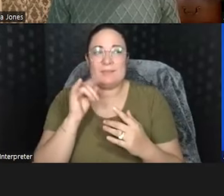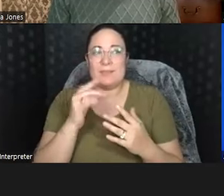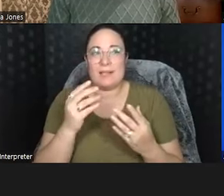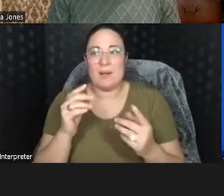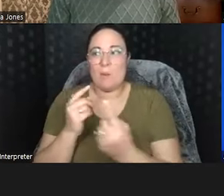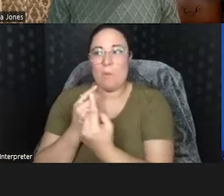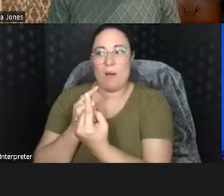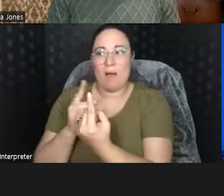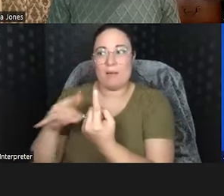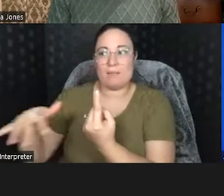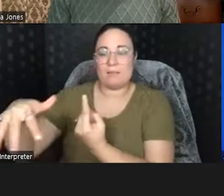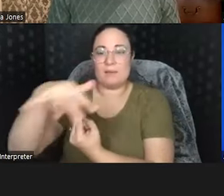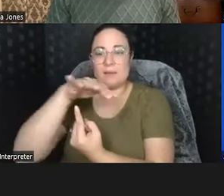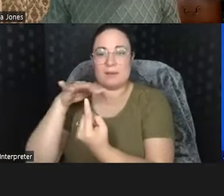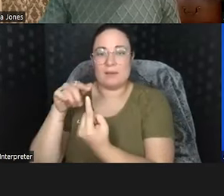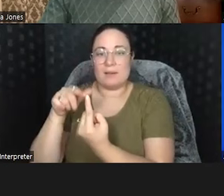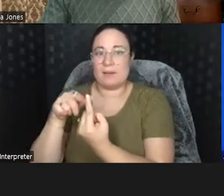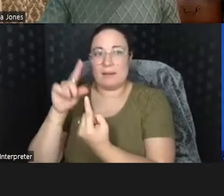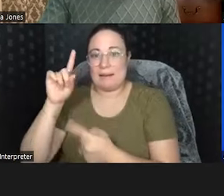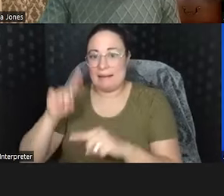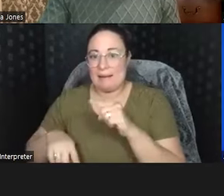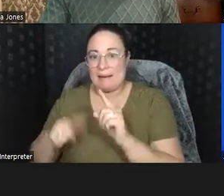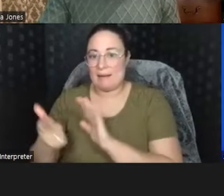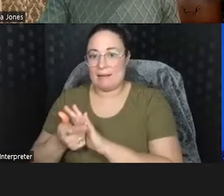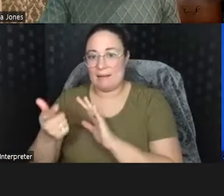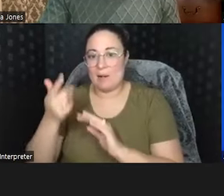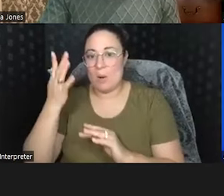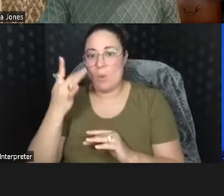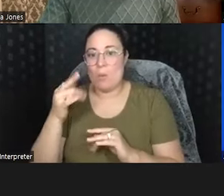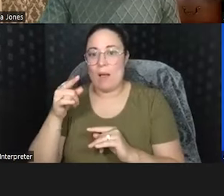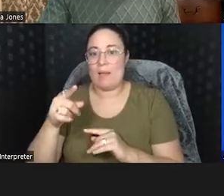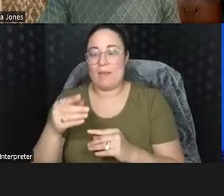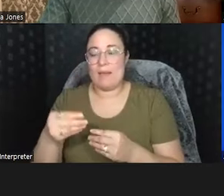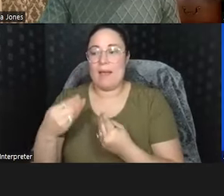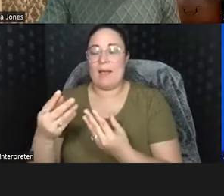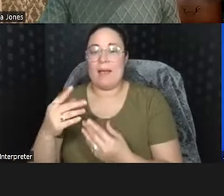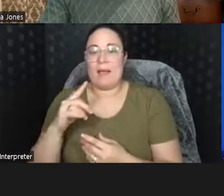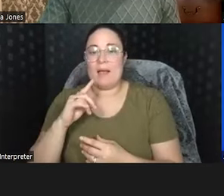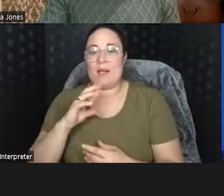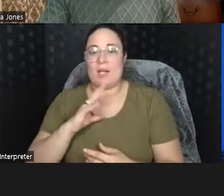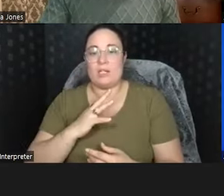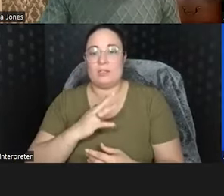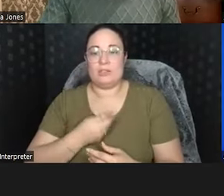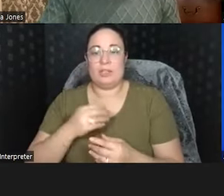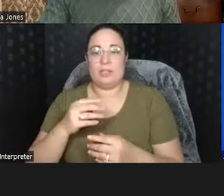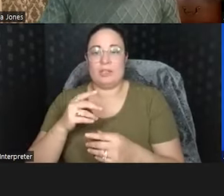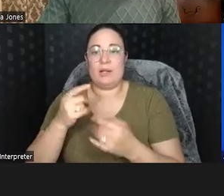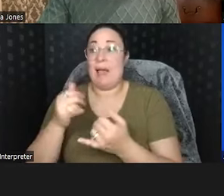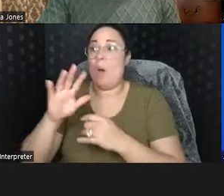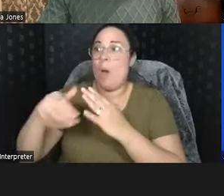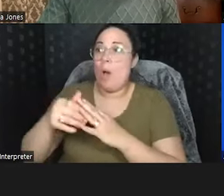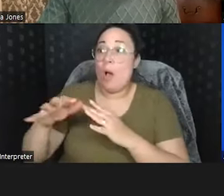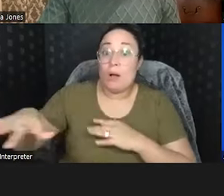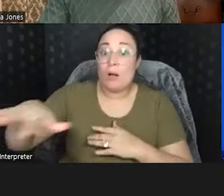in a region and they're no longer able to practice because, you know, they were facilitating gender-affirming care, now everyone in that region